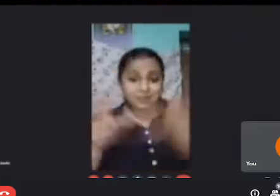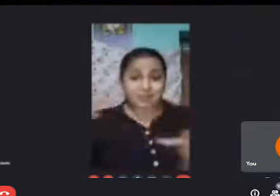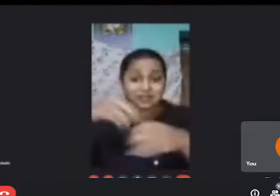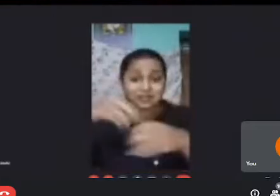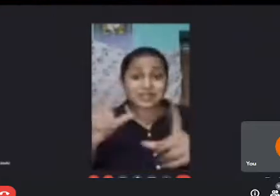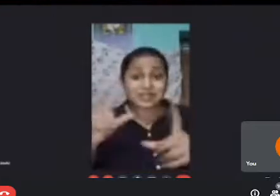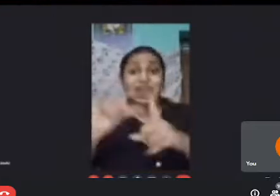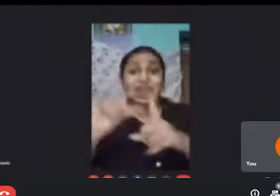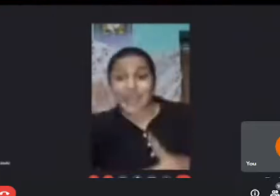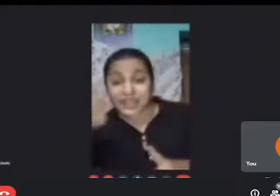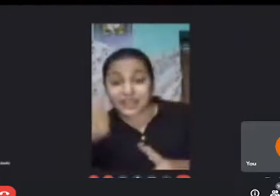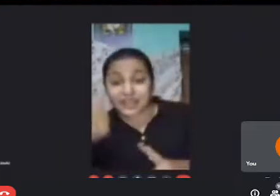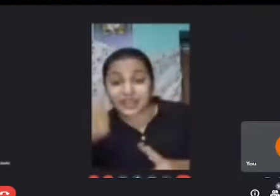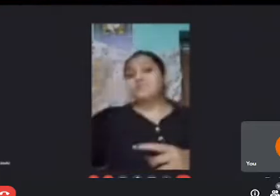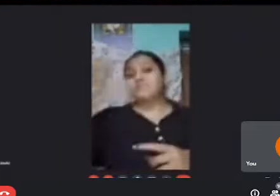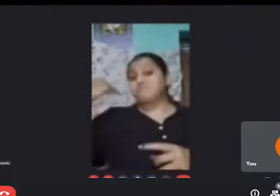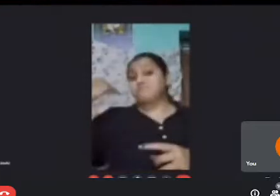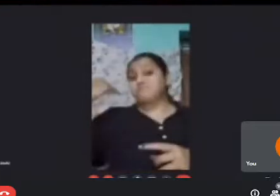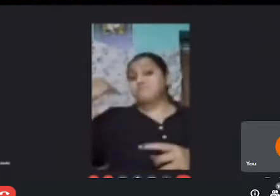director, Shailandra Mohan,